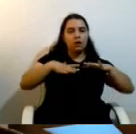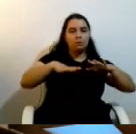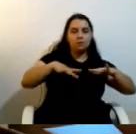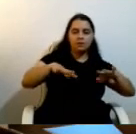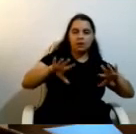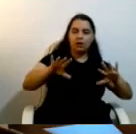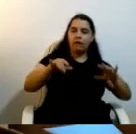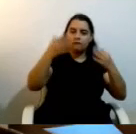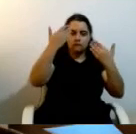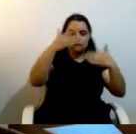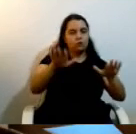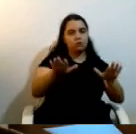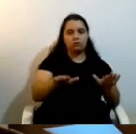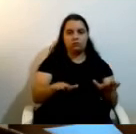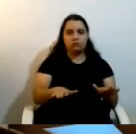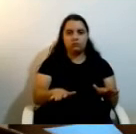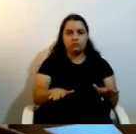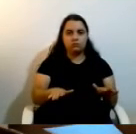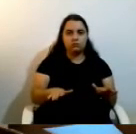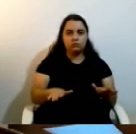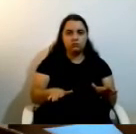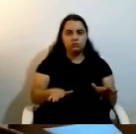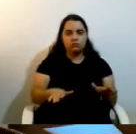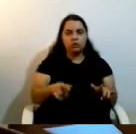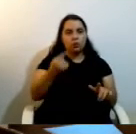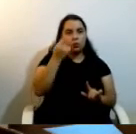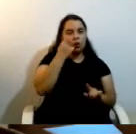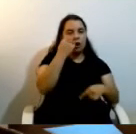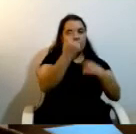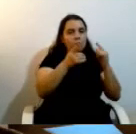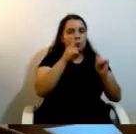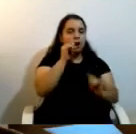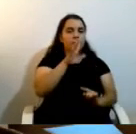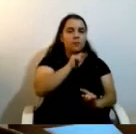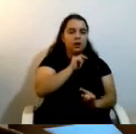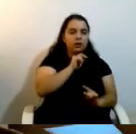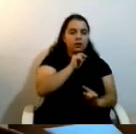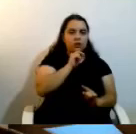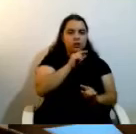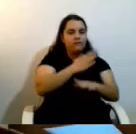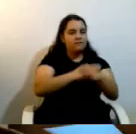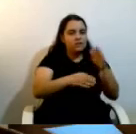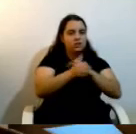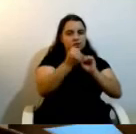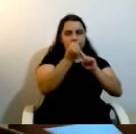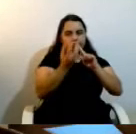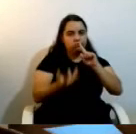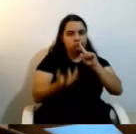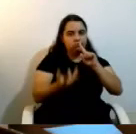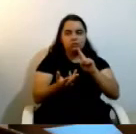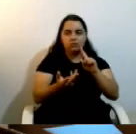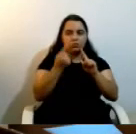I met parents of small children with multiple disabilities who were at the brink of